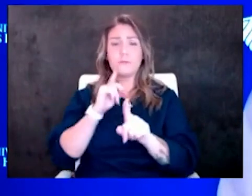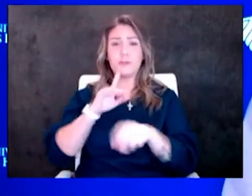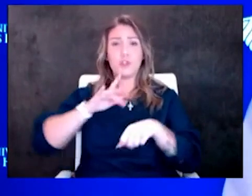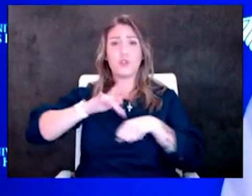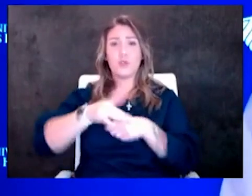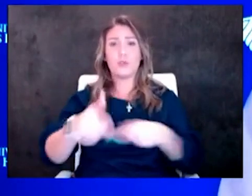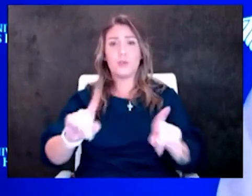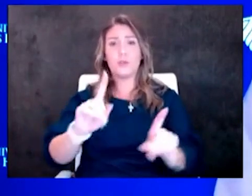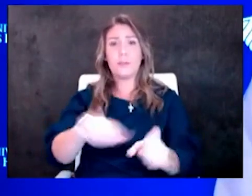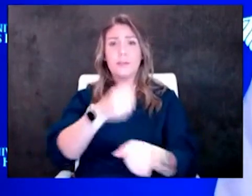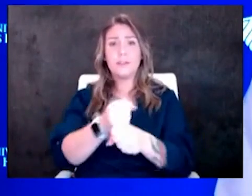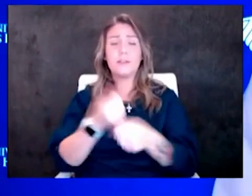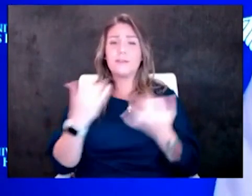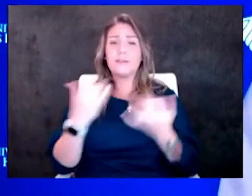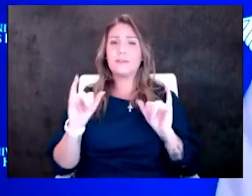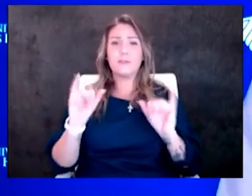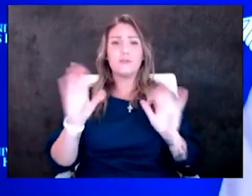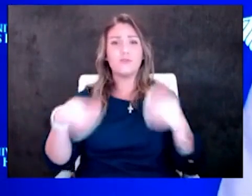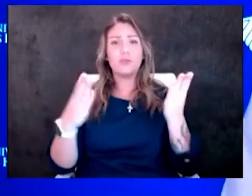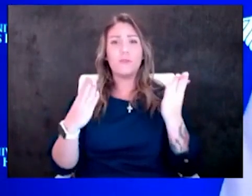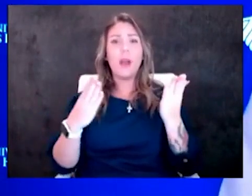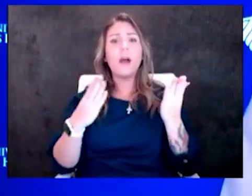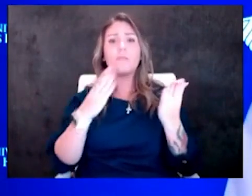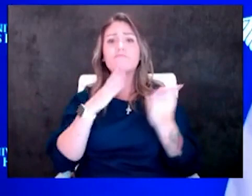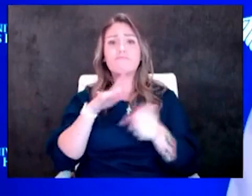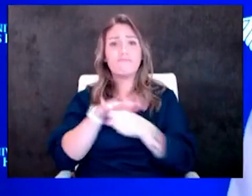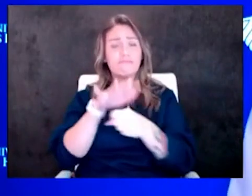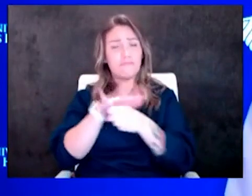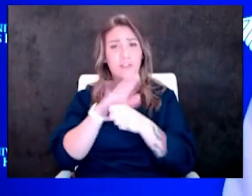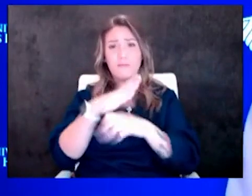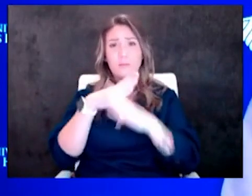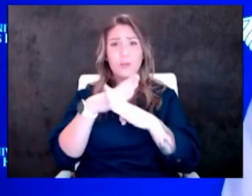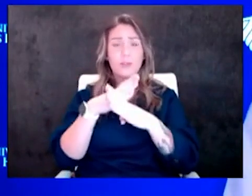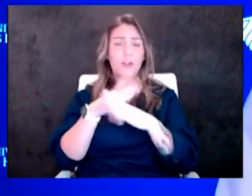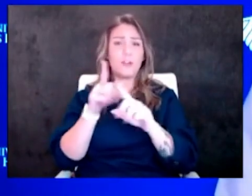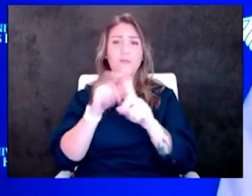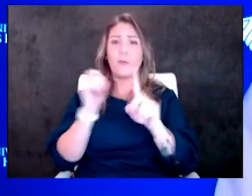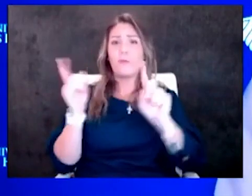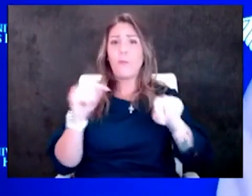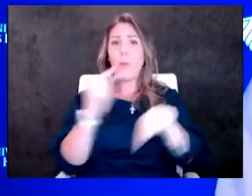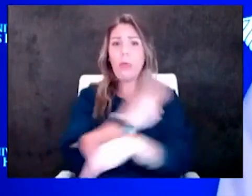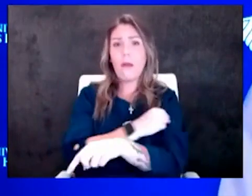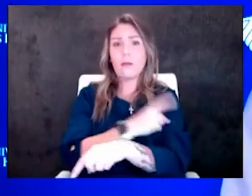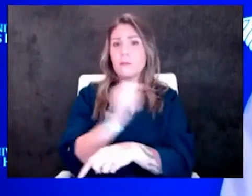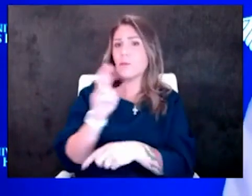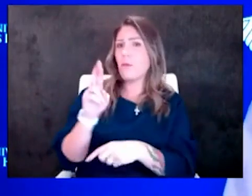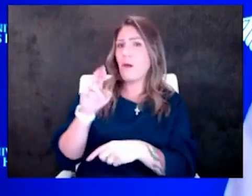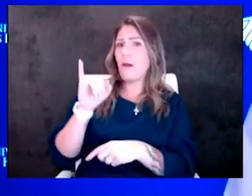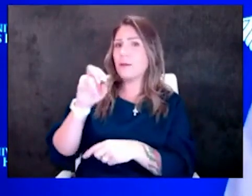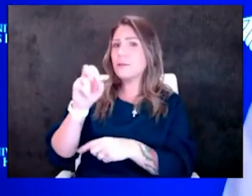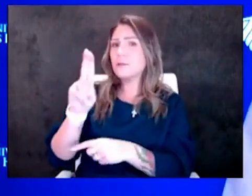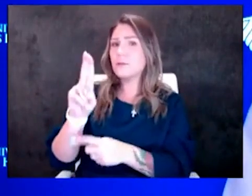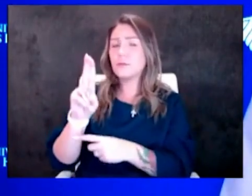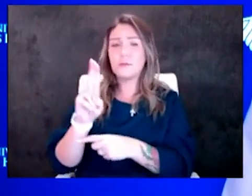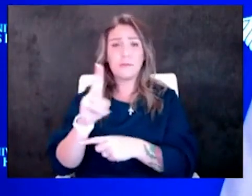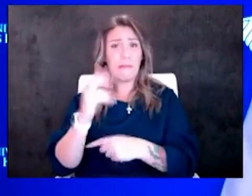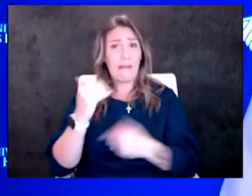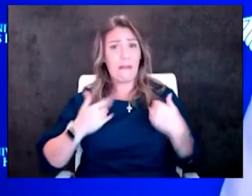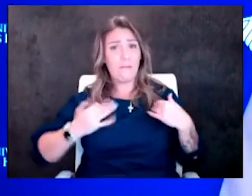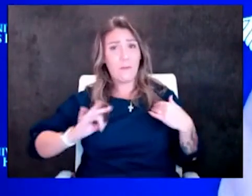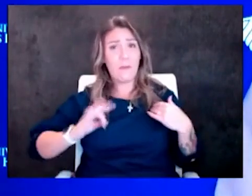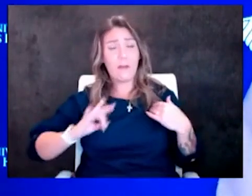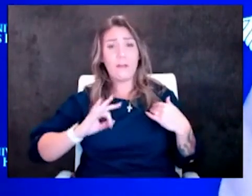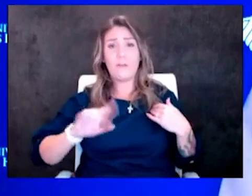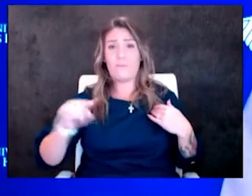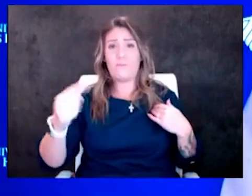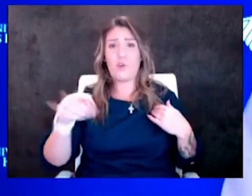provide you sufficient protection against going to the hospital, going to the ICU. But is there that benefit, especially in those first 90 days or